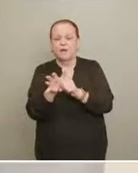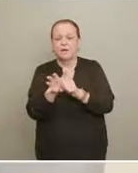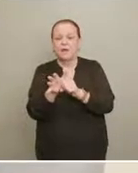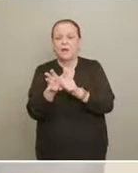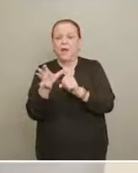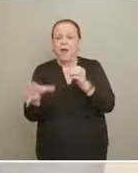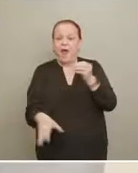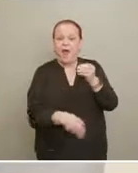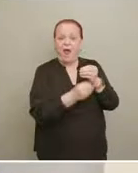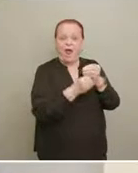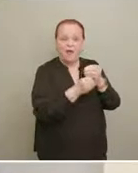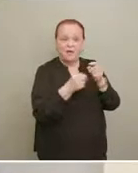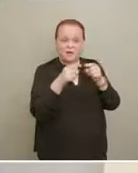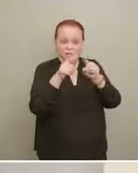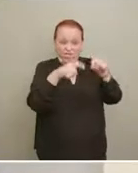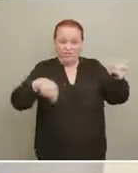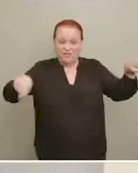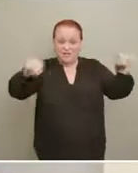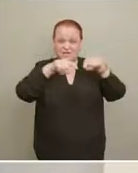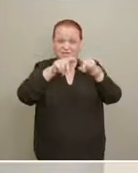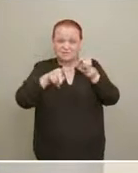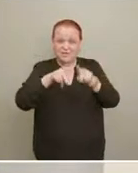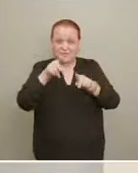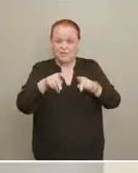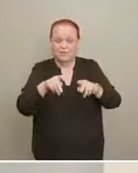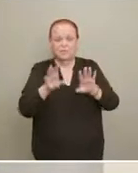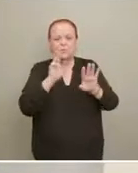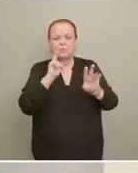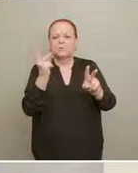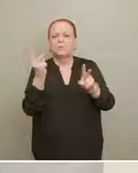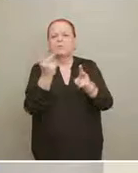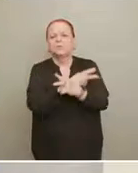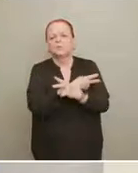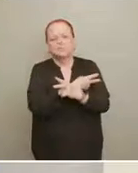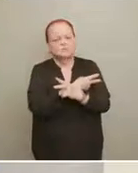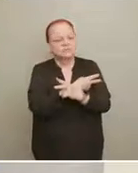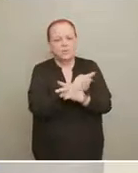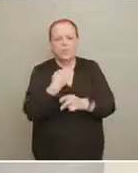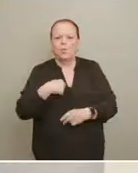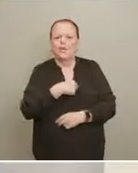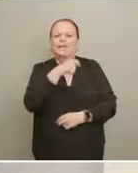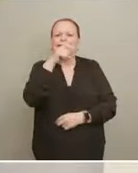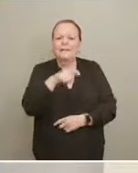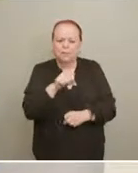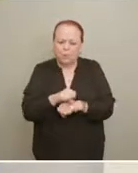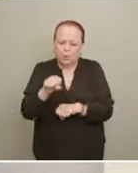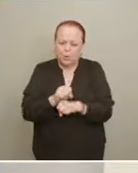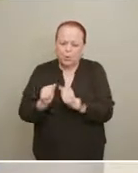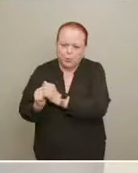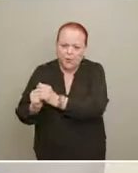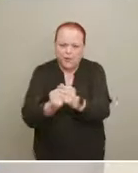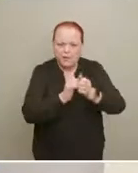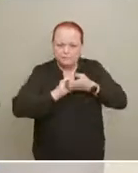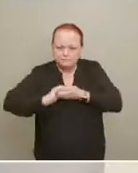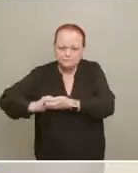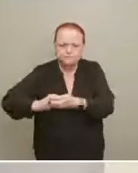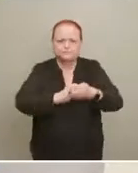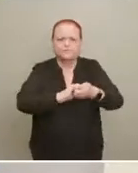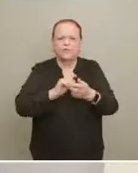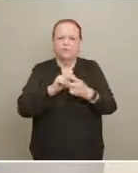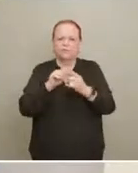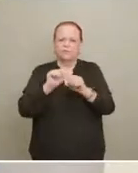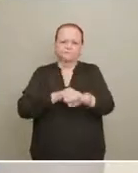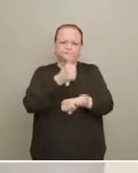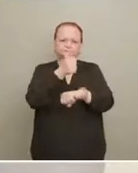those challenges. And so if there were ever a time where we need to rally together to create a system response to the mental